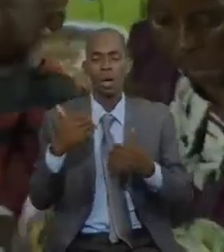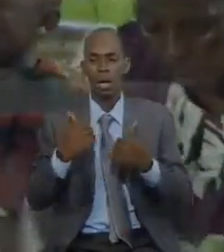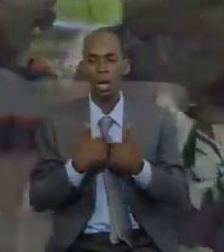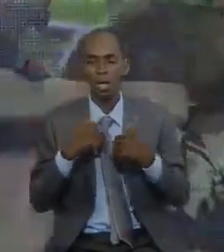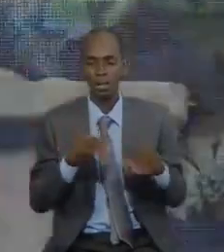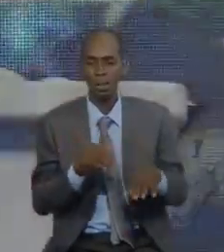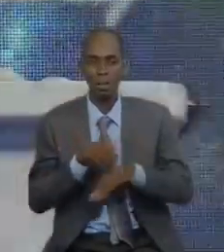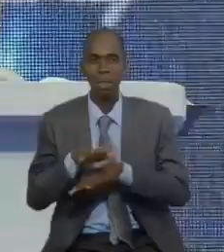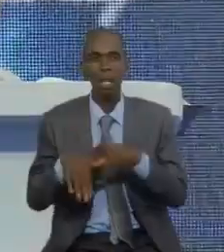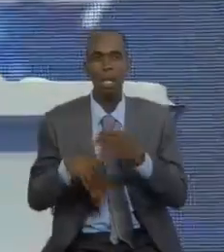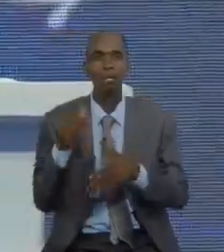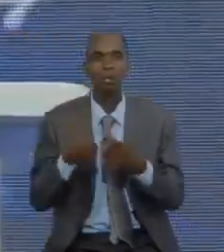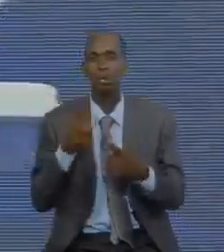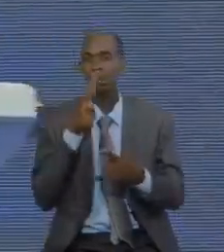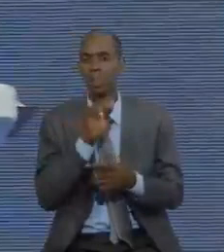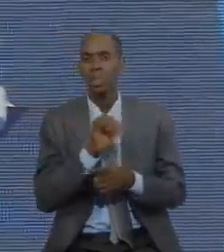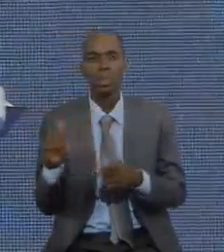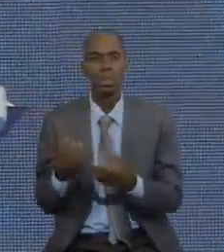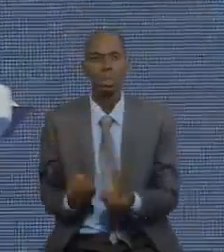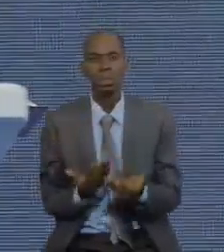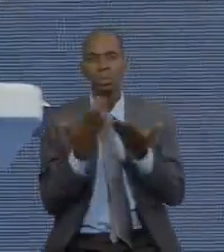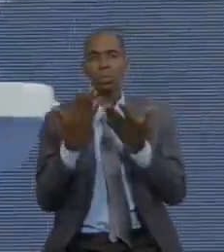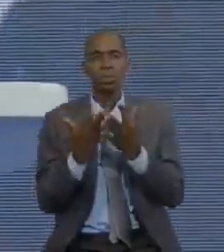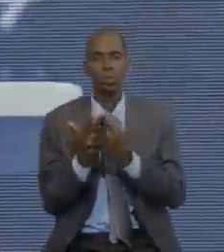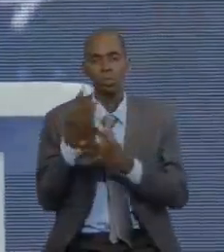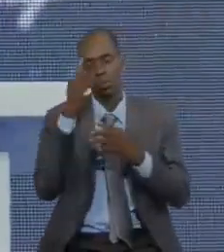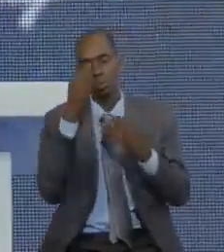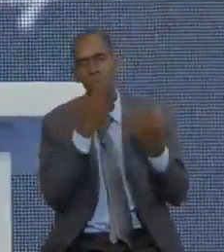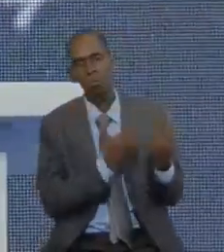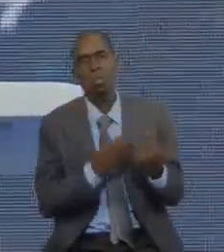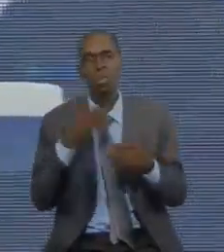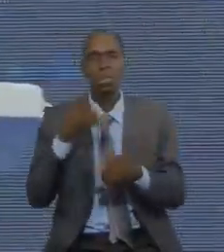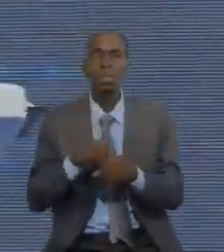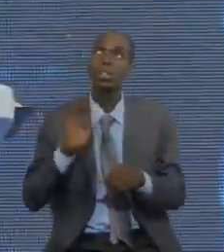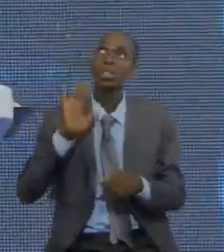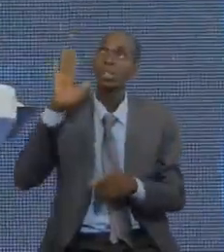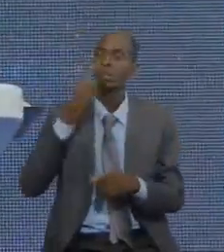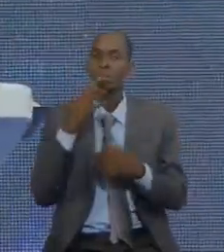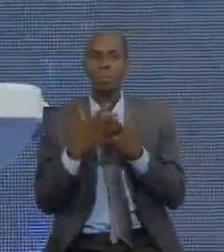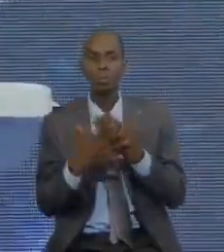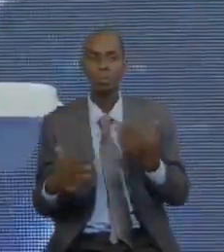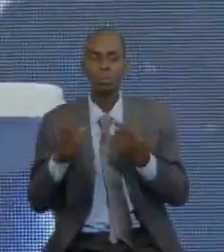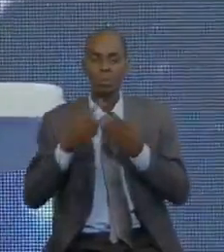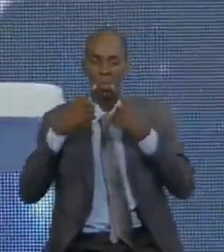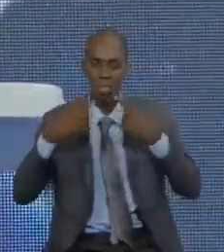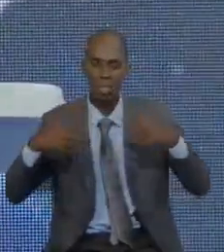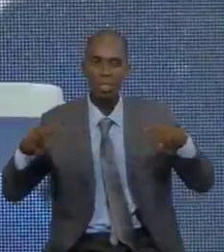a propitiation through faith in his blood, to declare